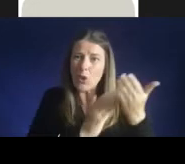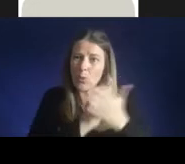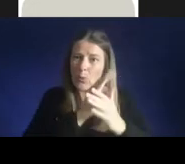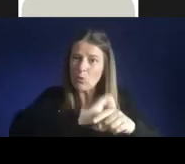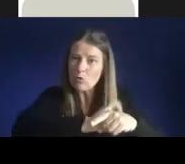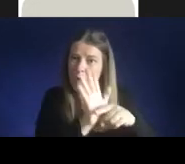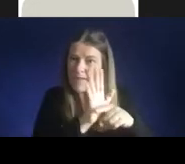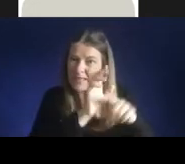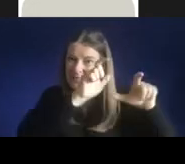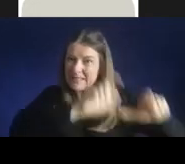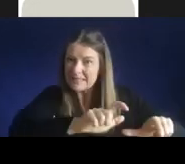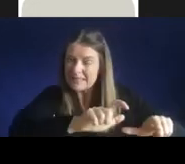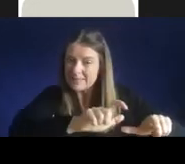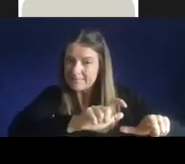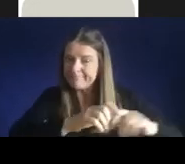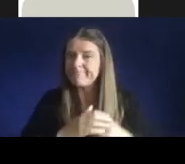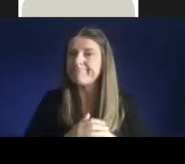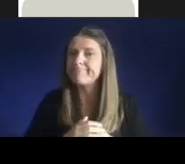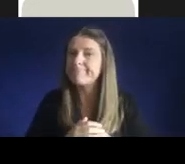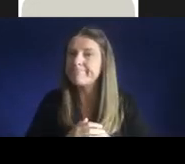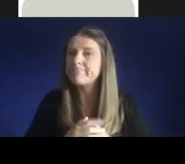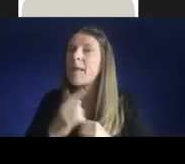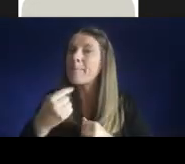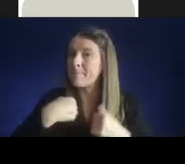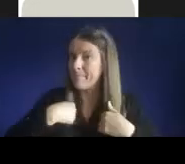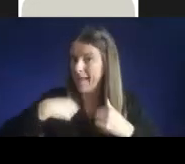Here is but a small list of the